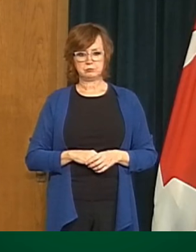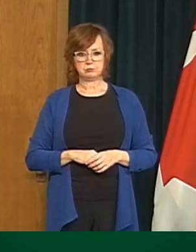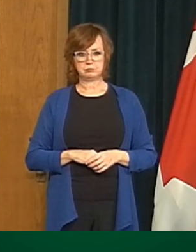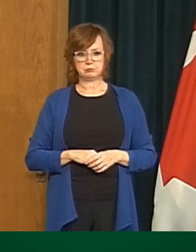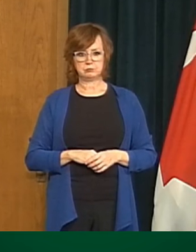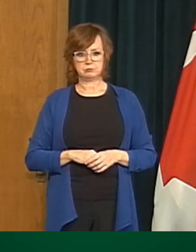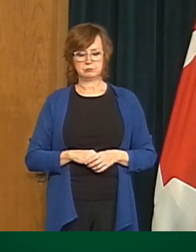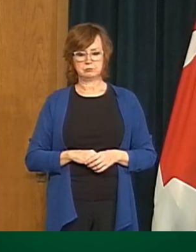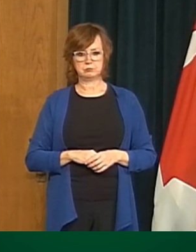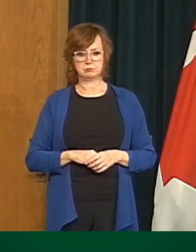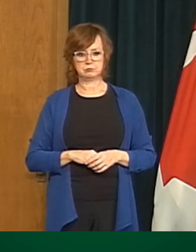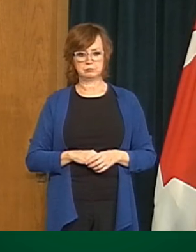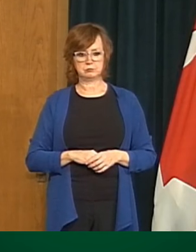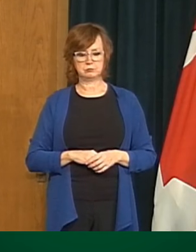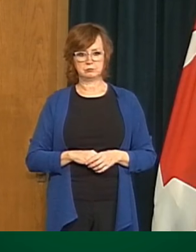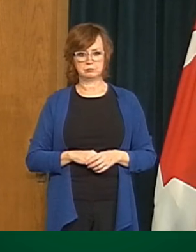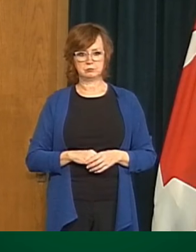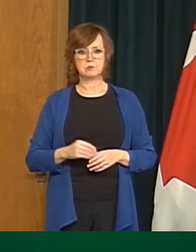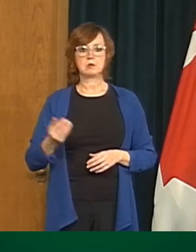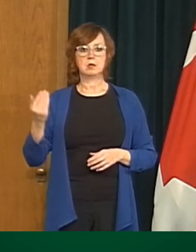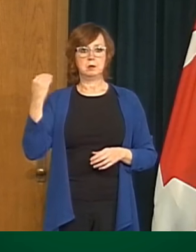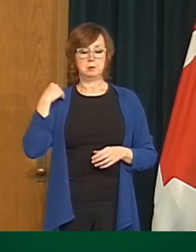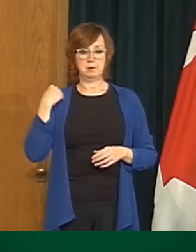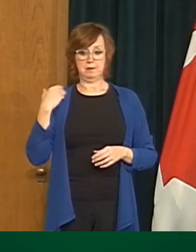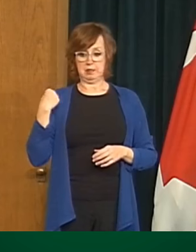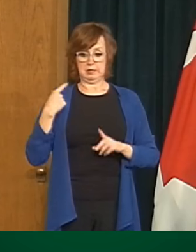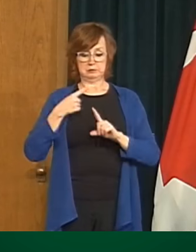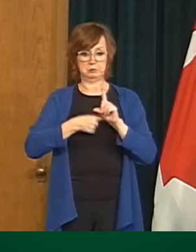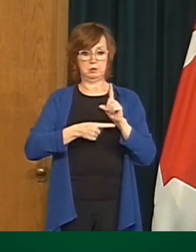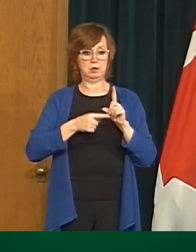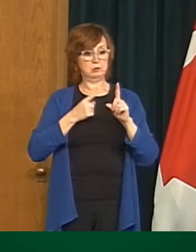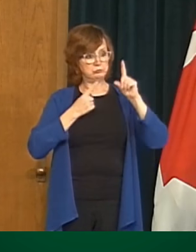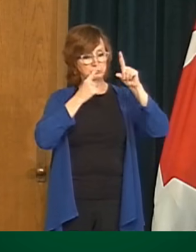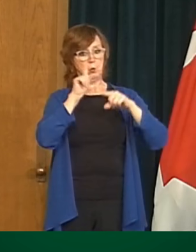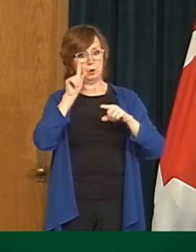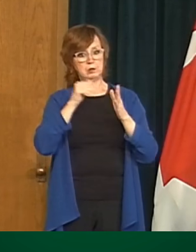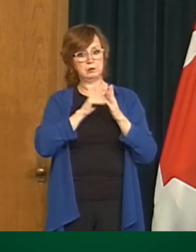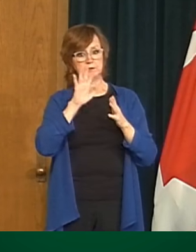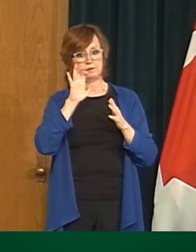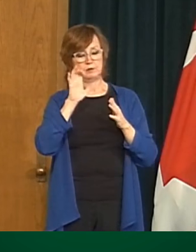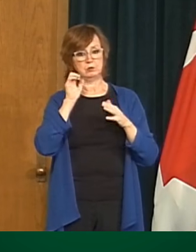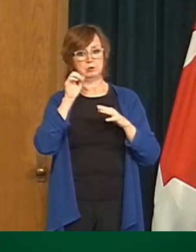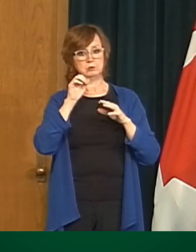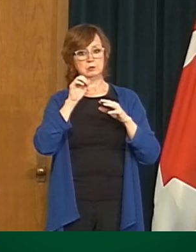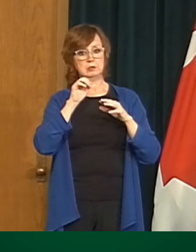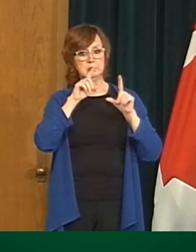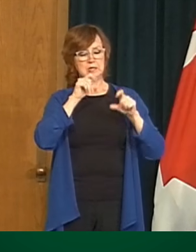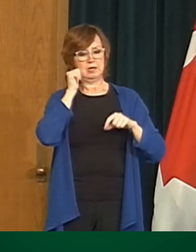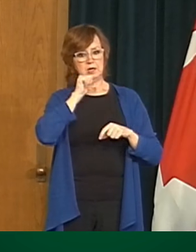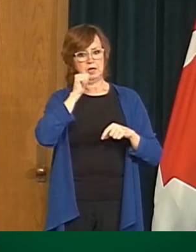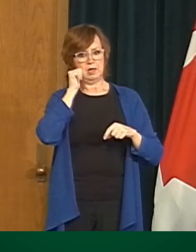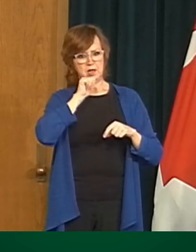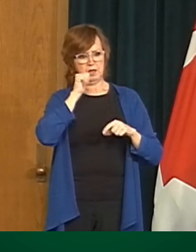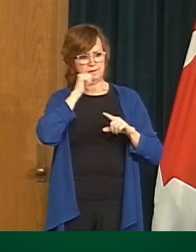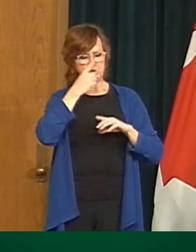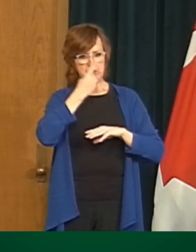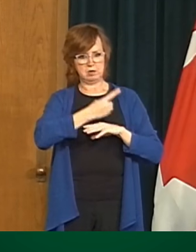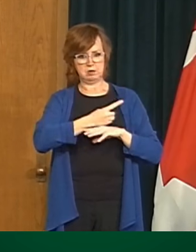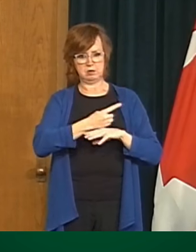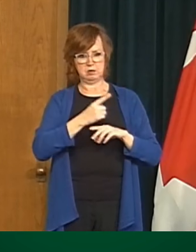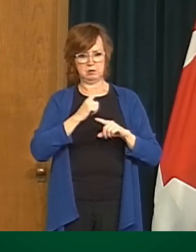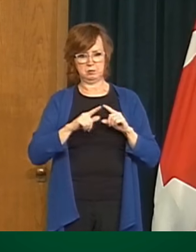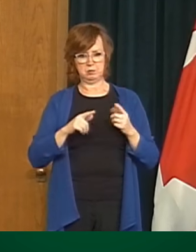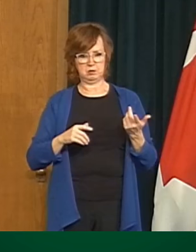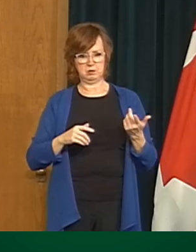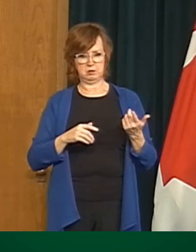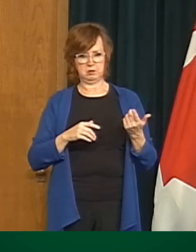a 1,500 target that was set by yourself. That hasn't been met. Is that still the target? And if you've